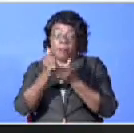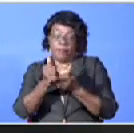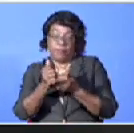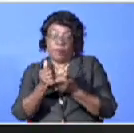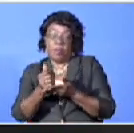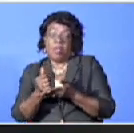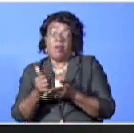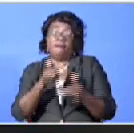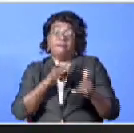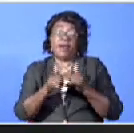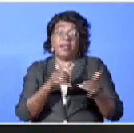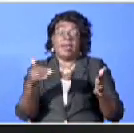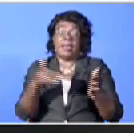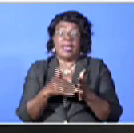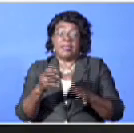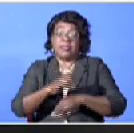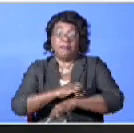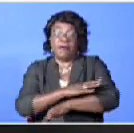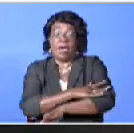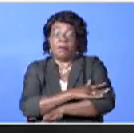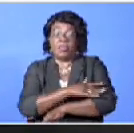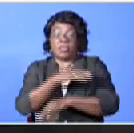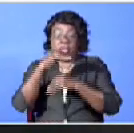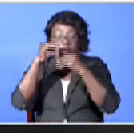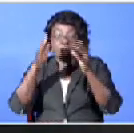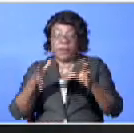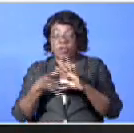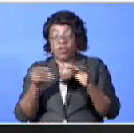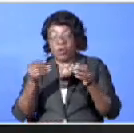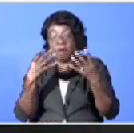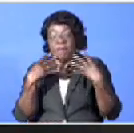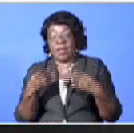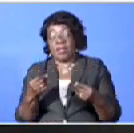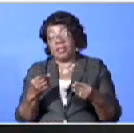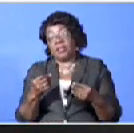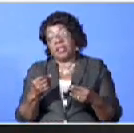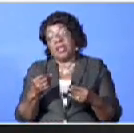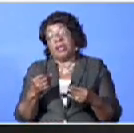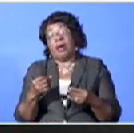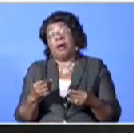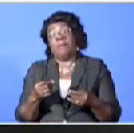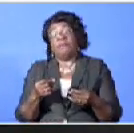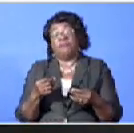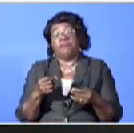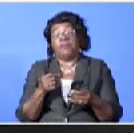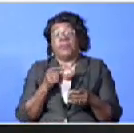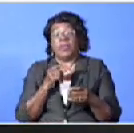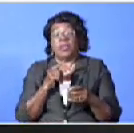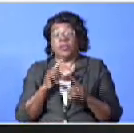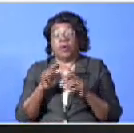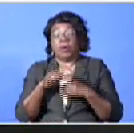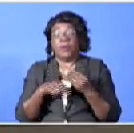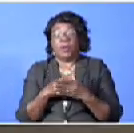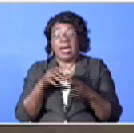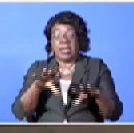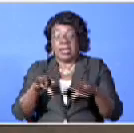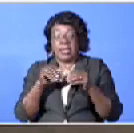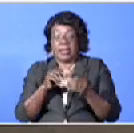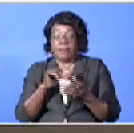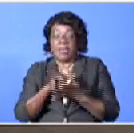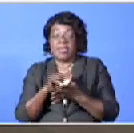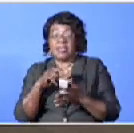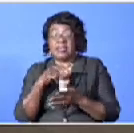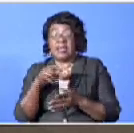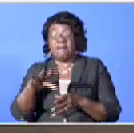coronavirus? Well, the Minister of Health is addressing claims he says he finds disturbing. Cleopatra Murphy has the details.